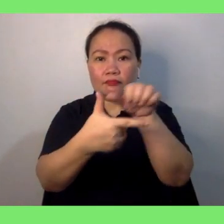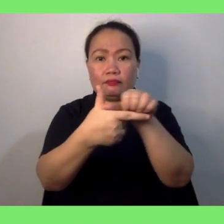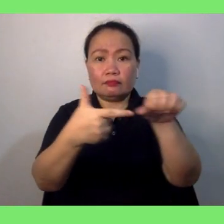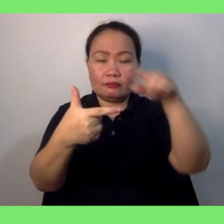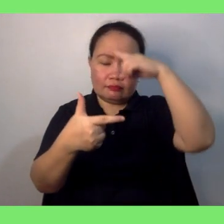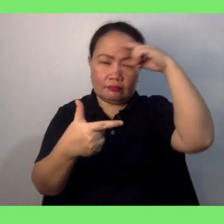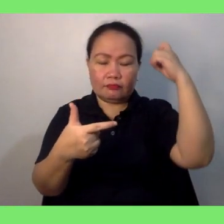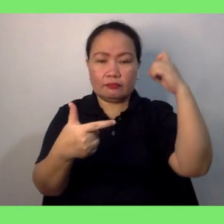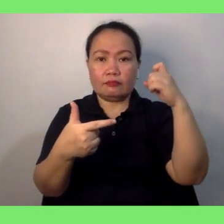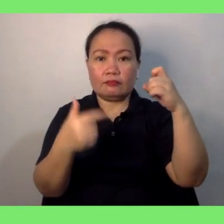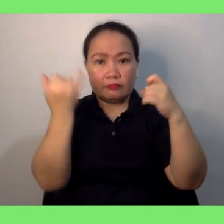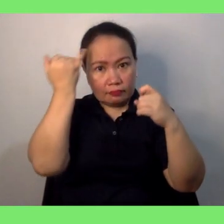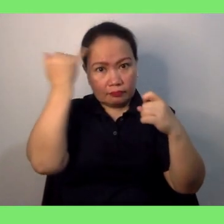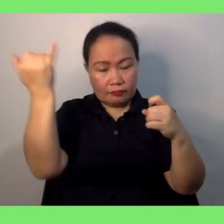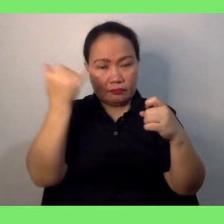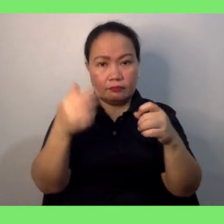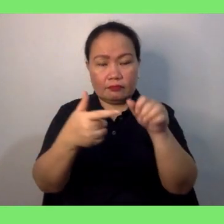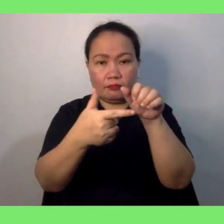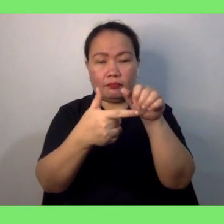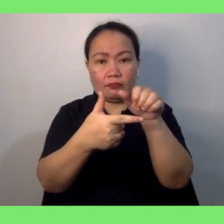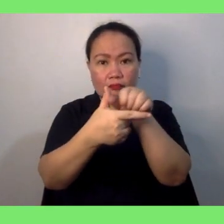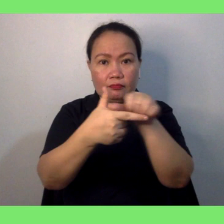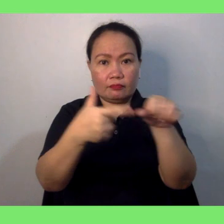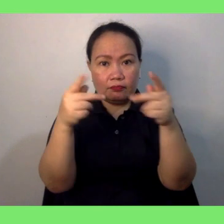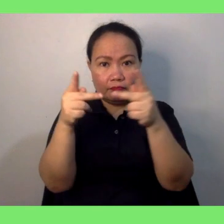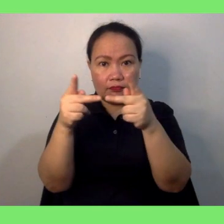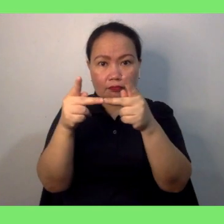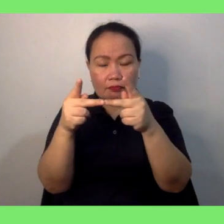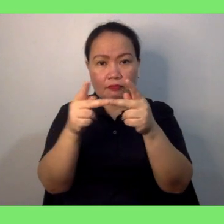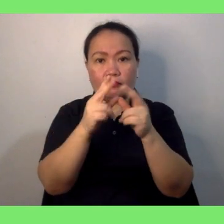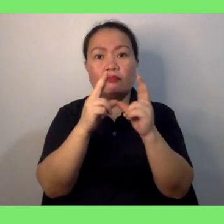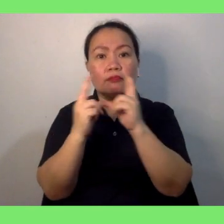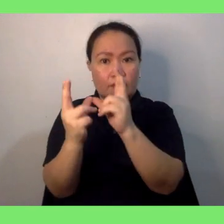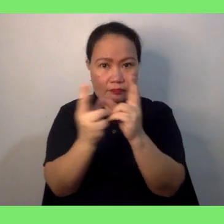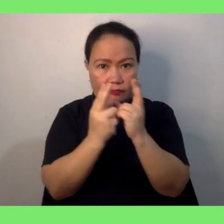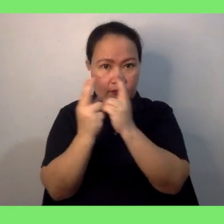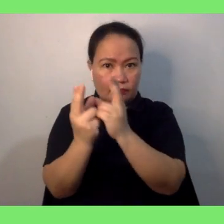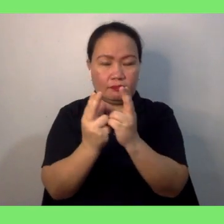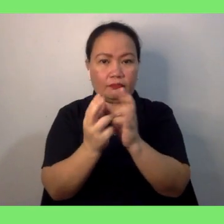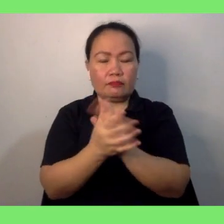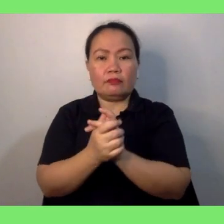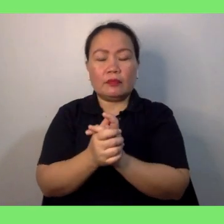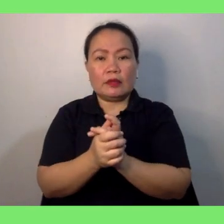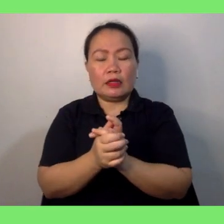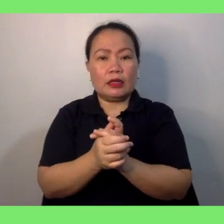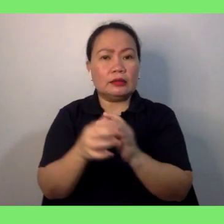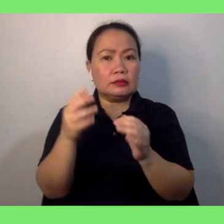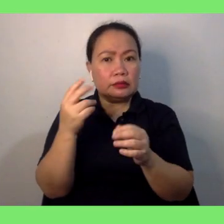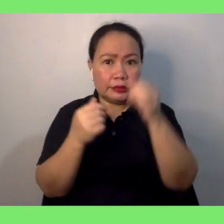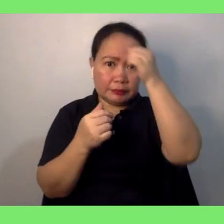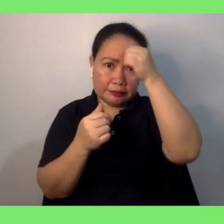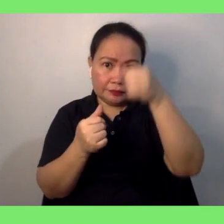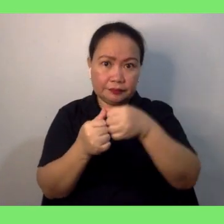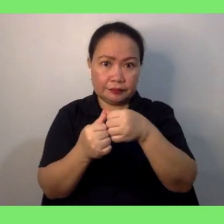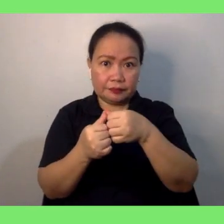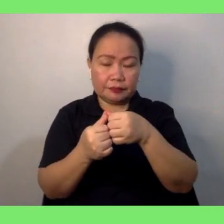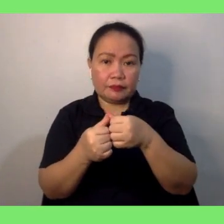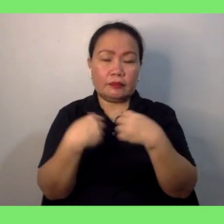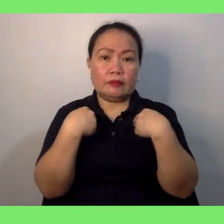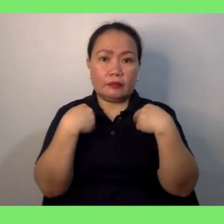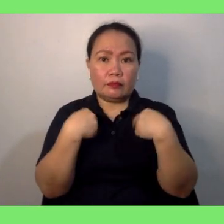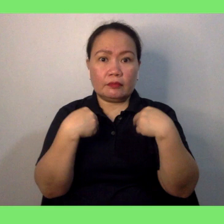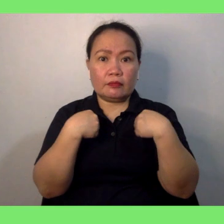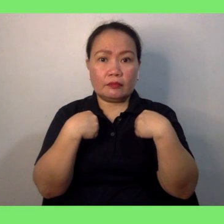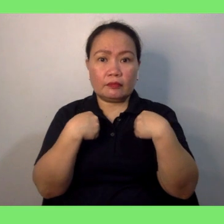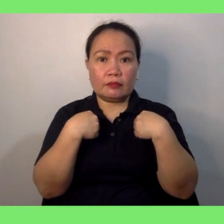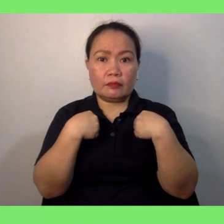of the angle pairs and angle pair relationship. Now, tatandaan na there